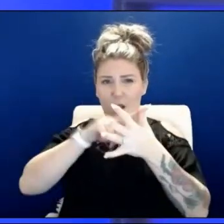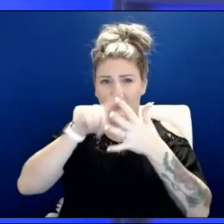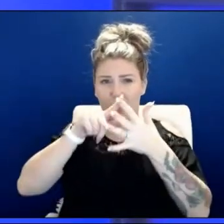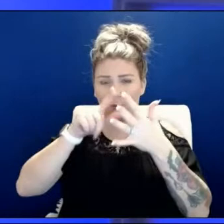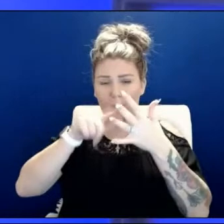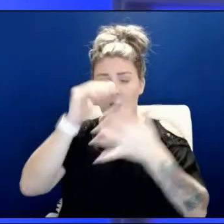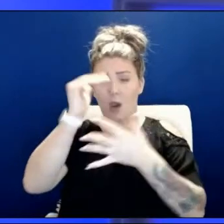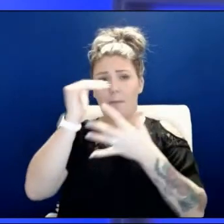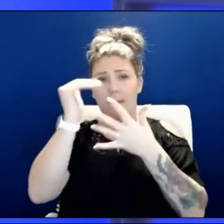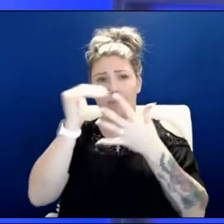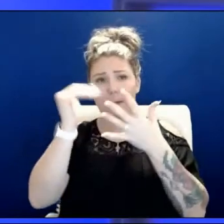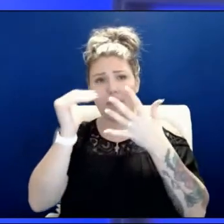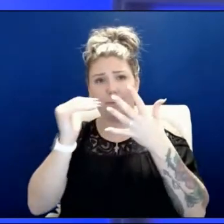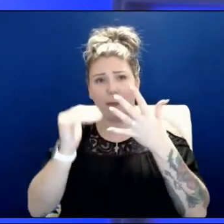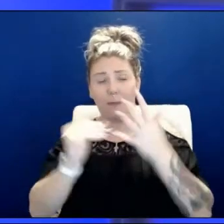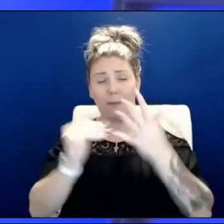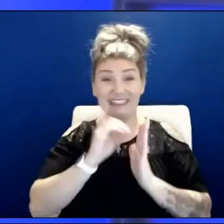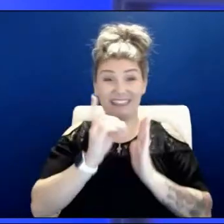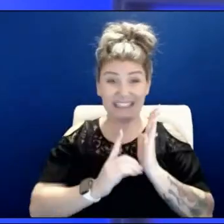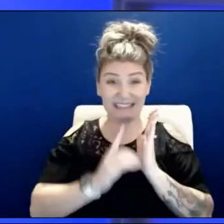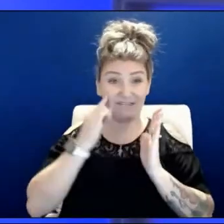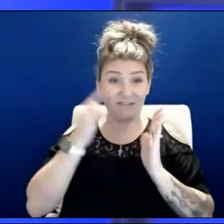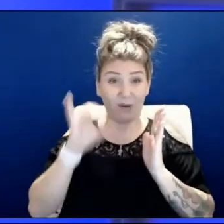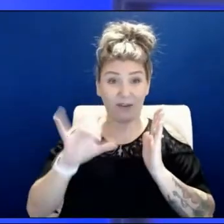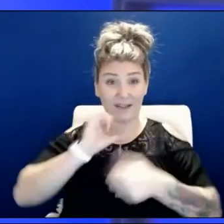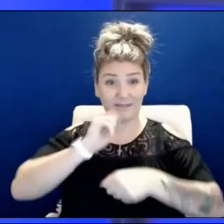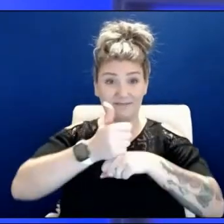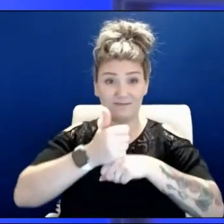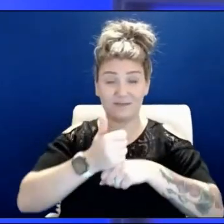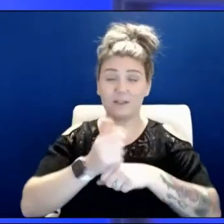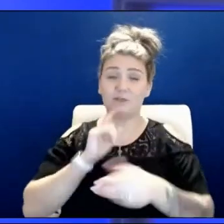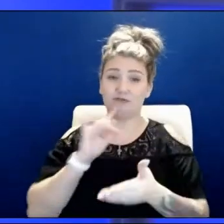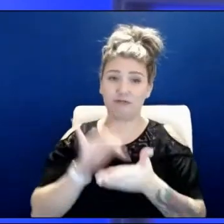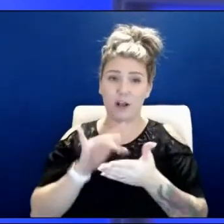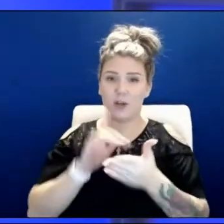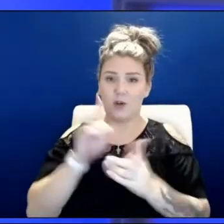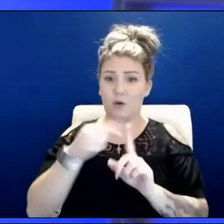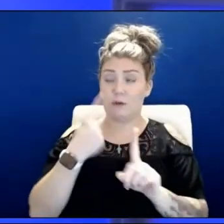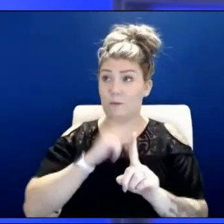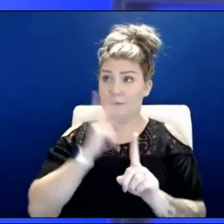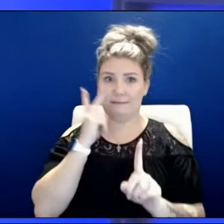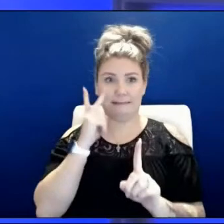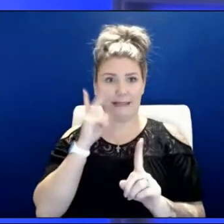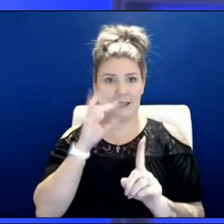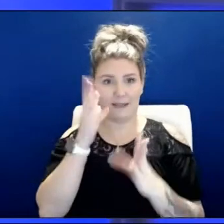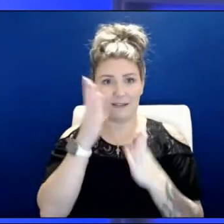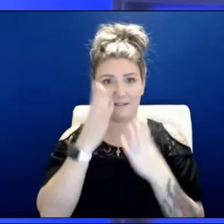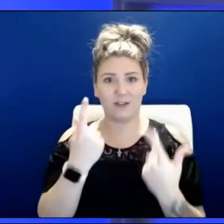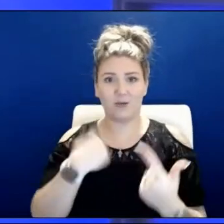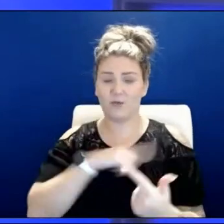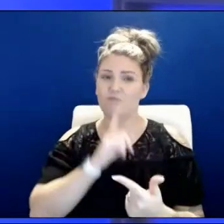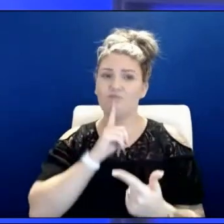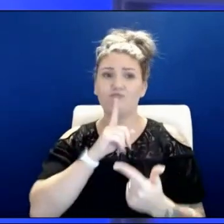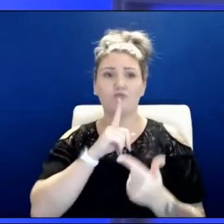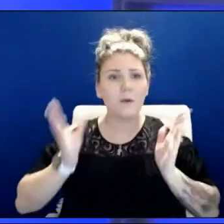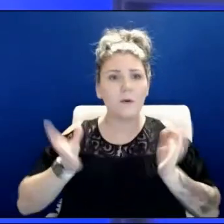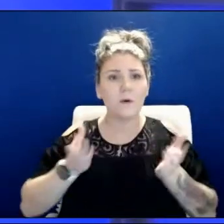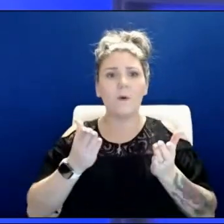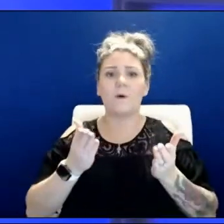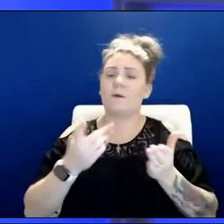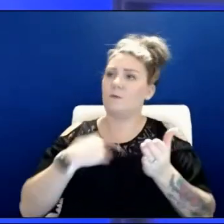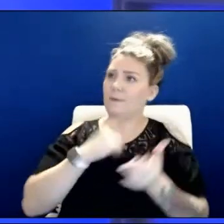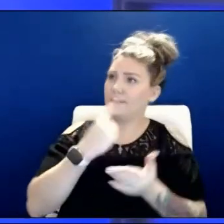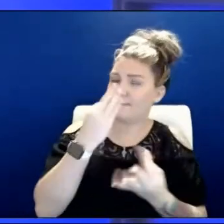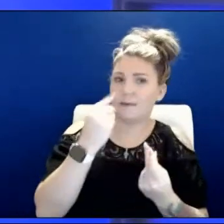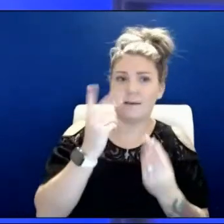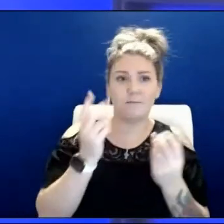They designed this trial really well, and that's why when we saw this data, we're really encouraged by it, and we start thinking immediately, how can we get